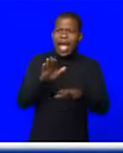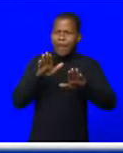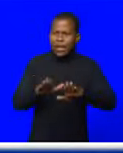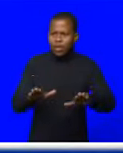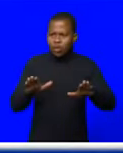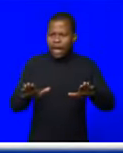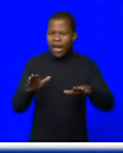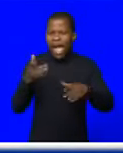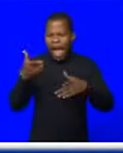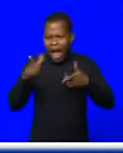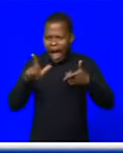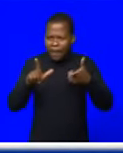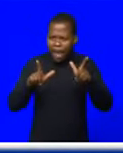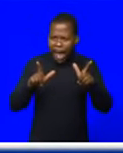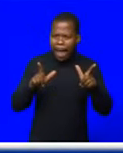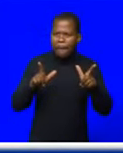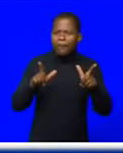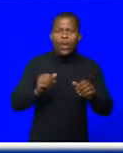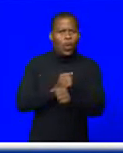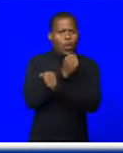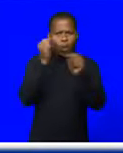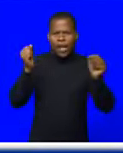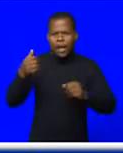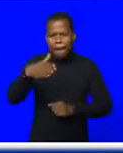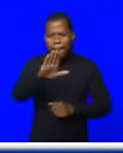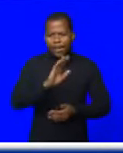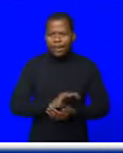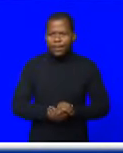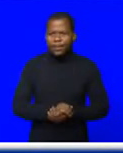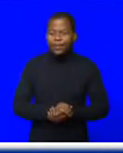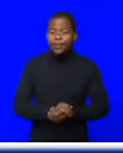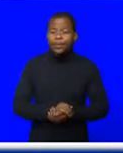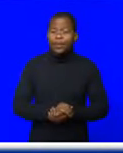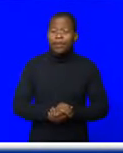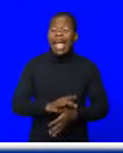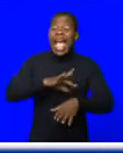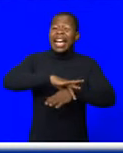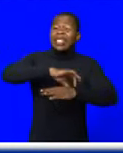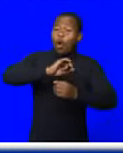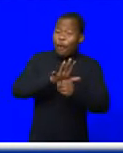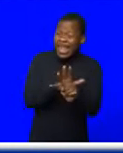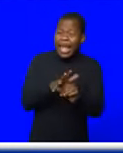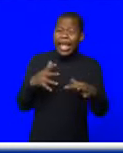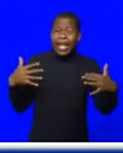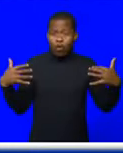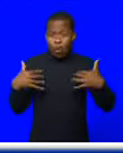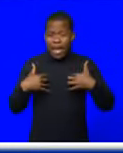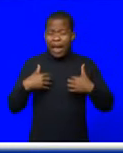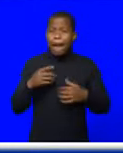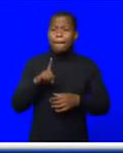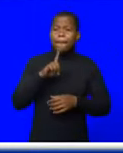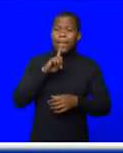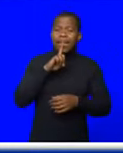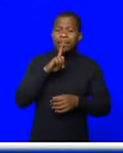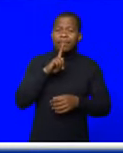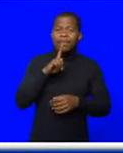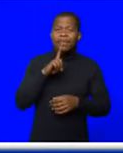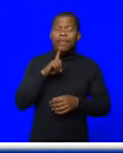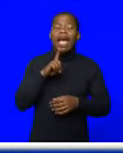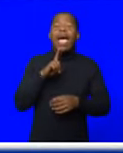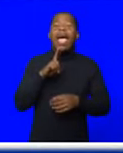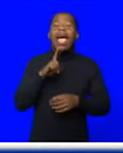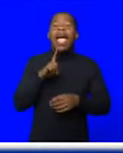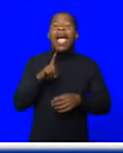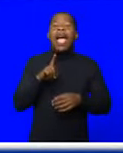bayocopha umlando. During this time of COVID-19, you have learned to adjust and adapt to rapid